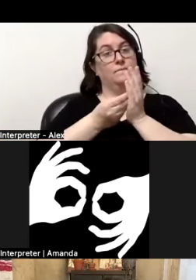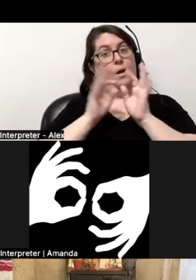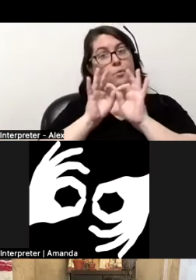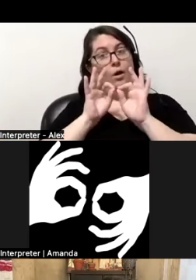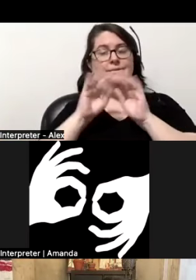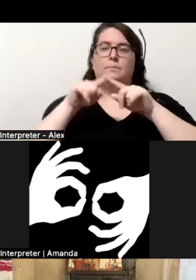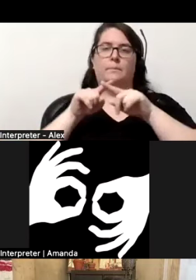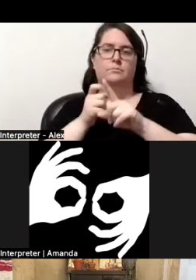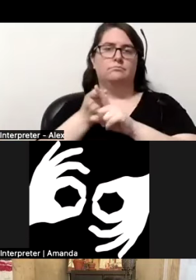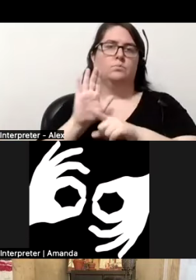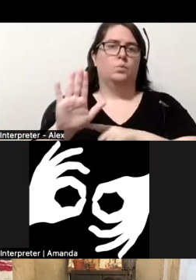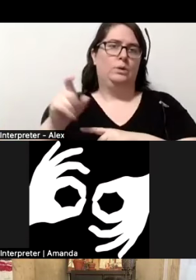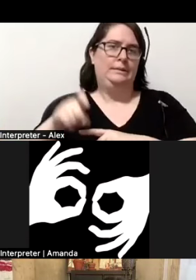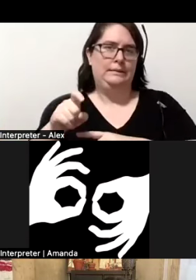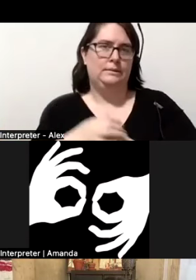impact of municipal funding.